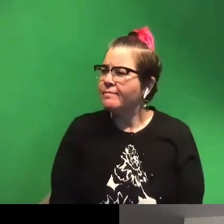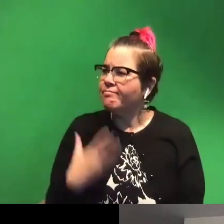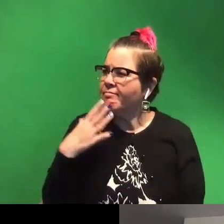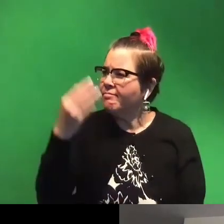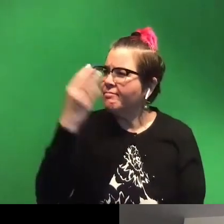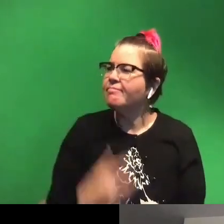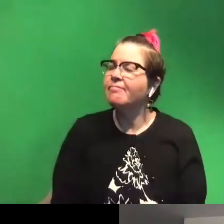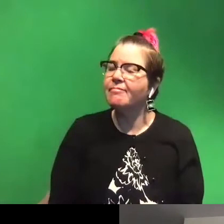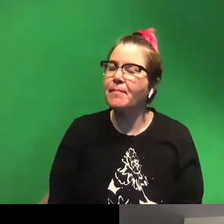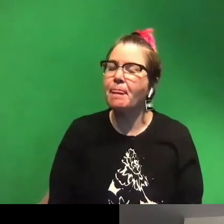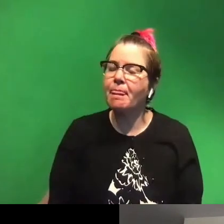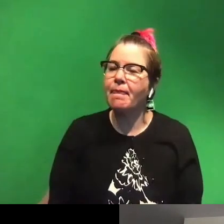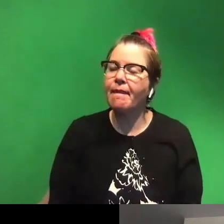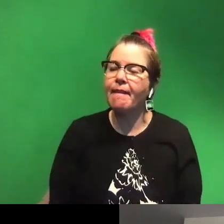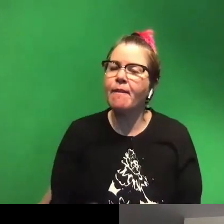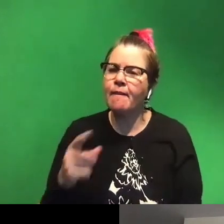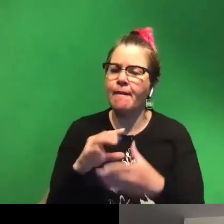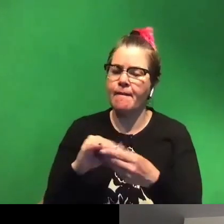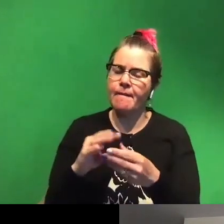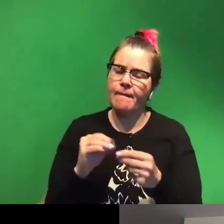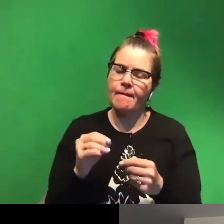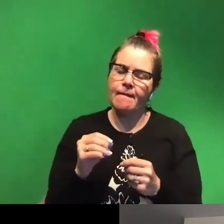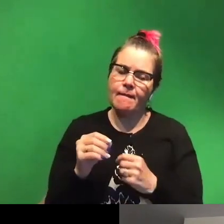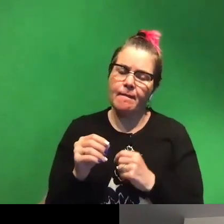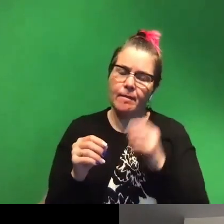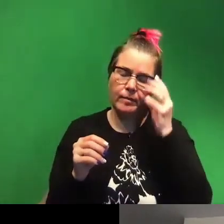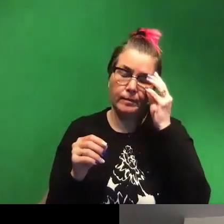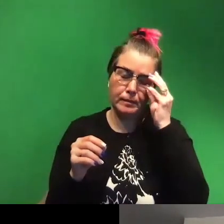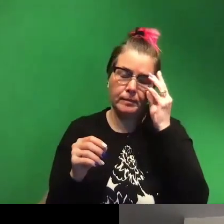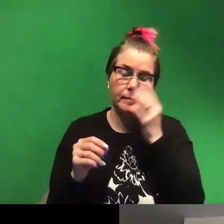know. So you mentioned that the like